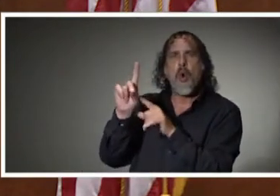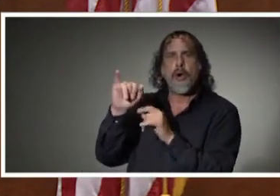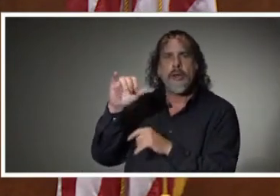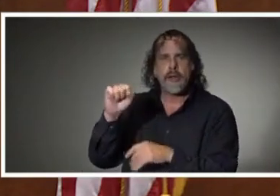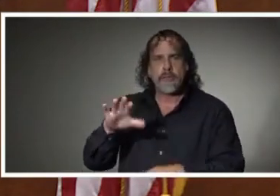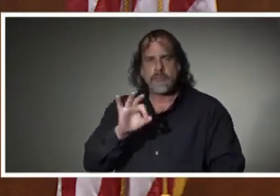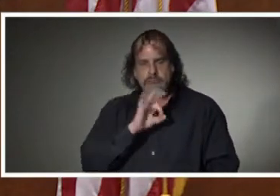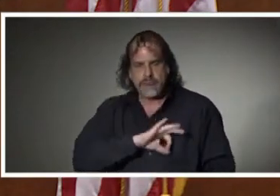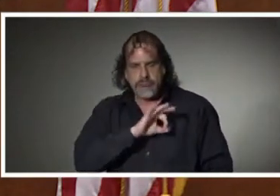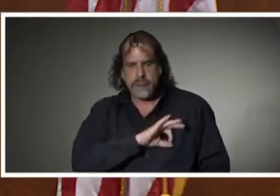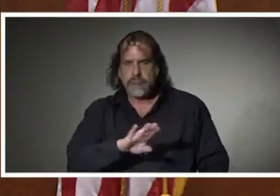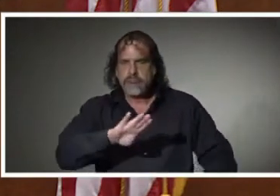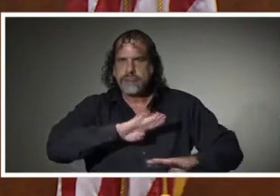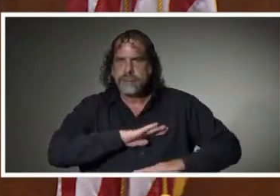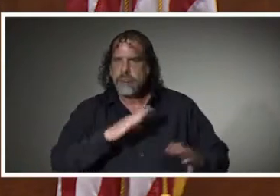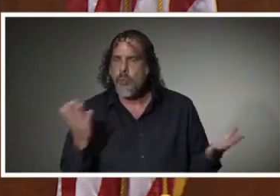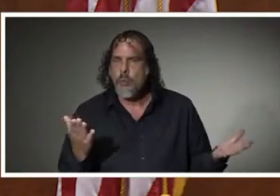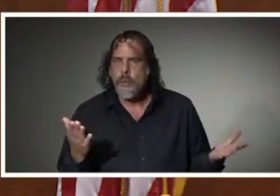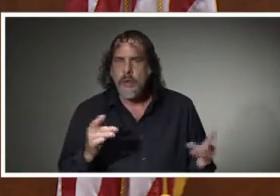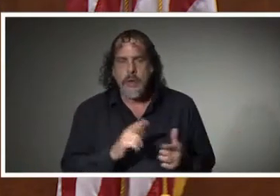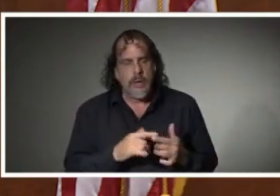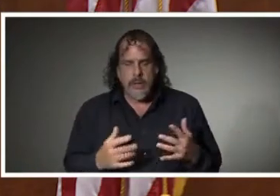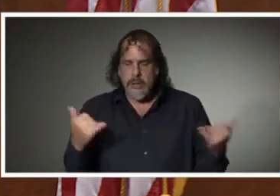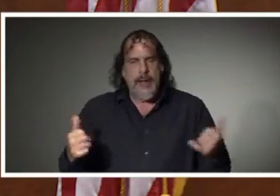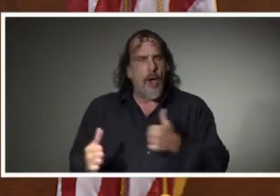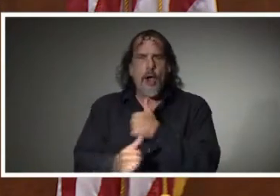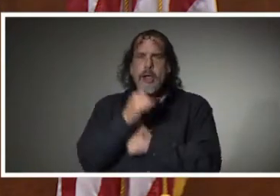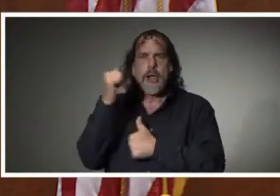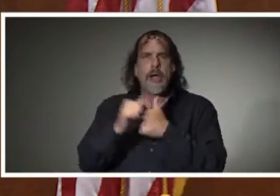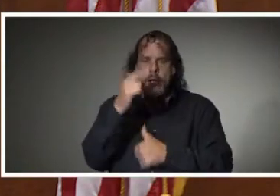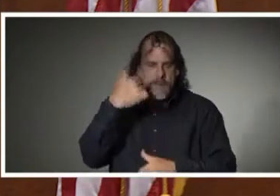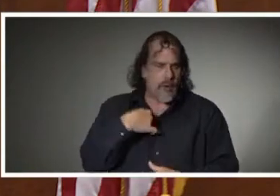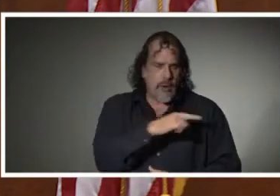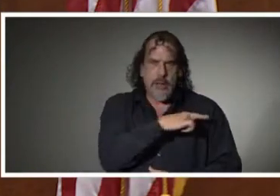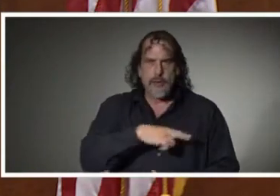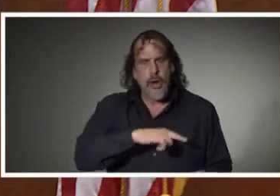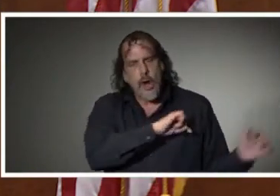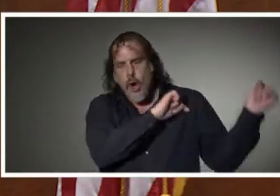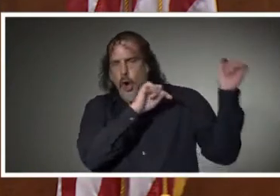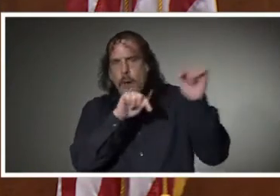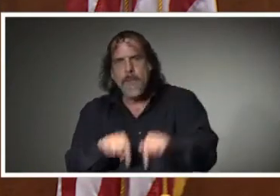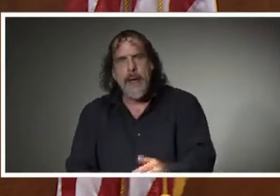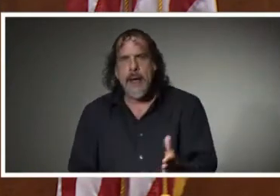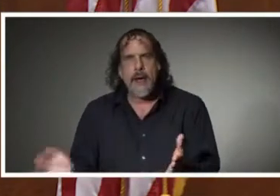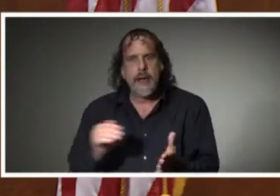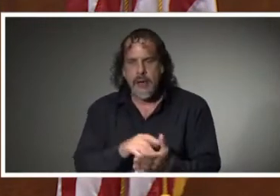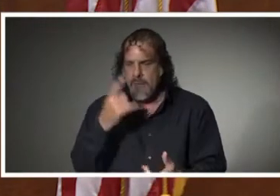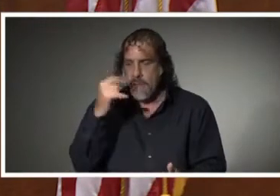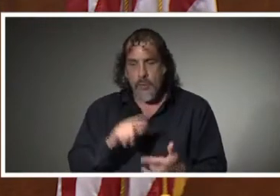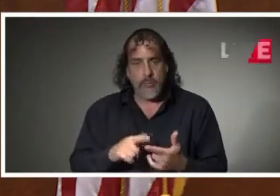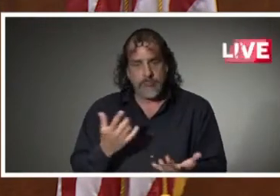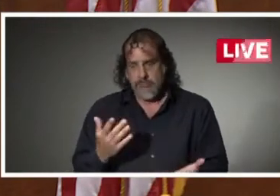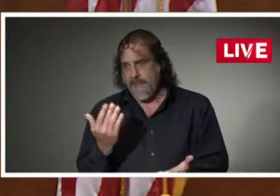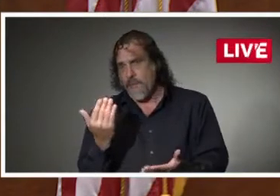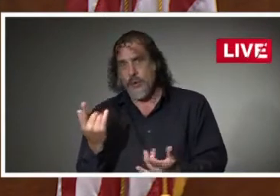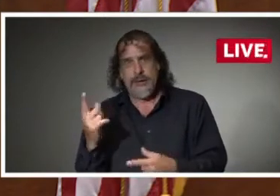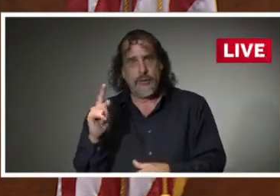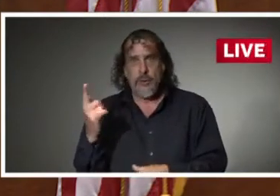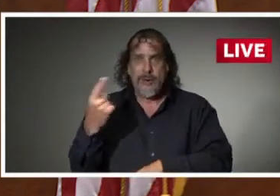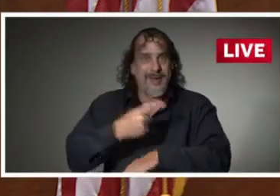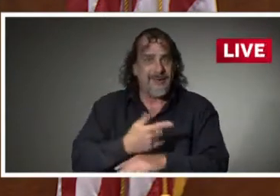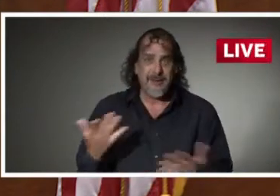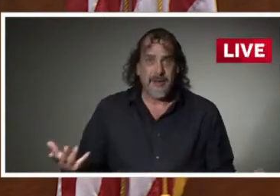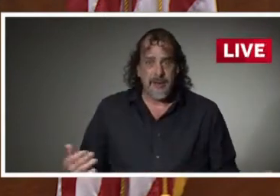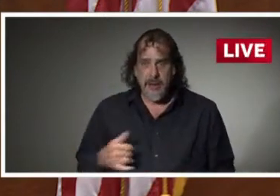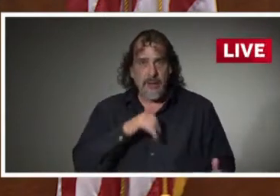too high of a risk for the legislature to come back to deal with that issue, at least for the next 14 days. It is not fair to